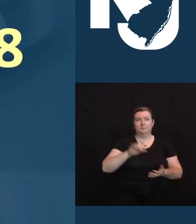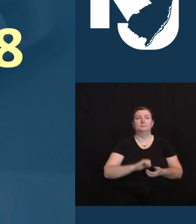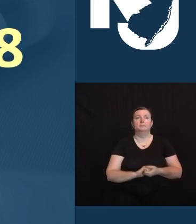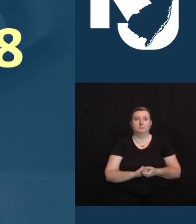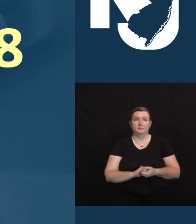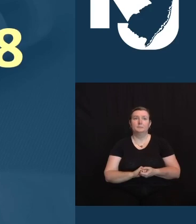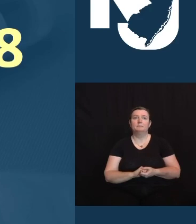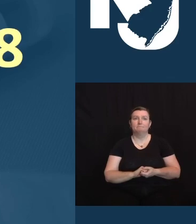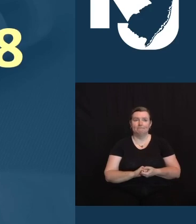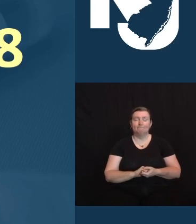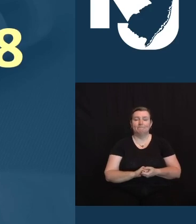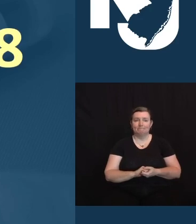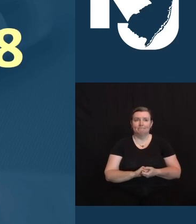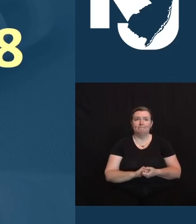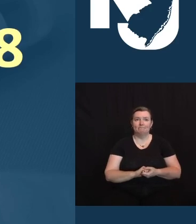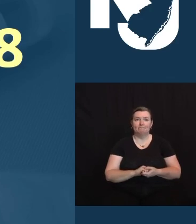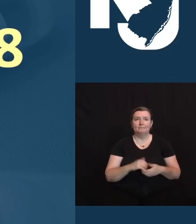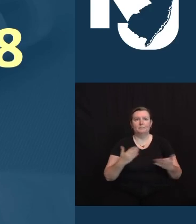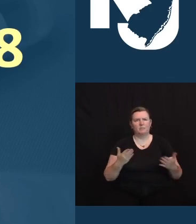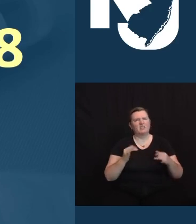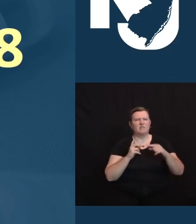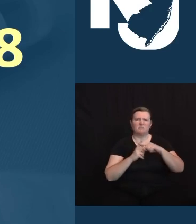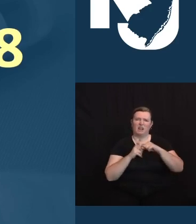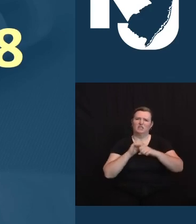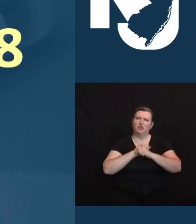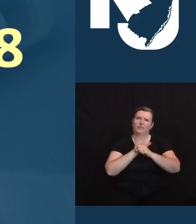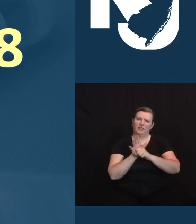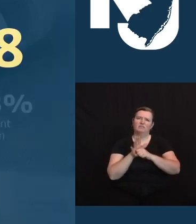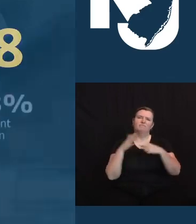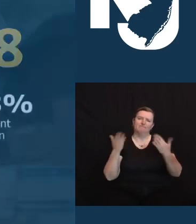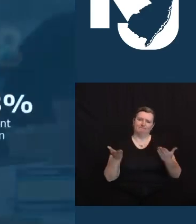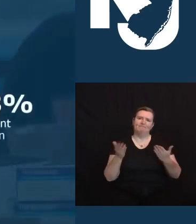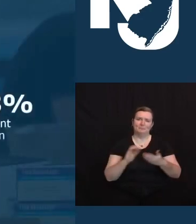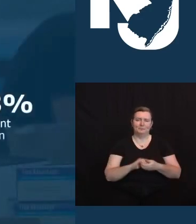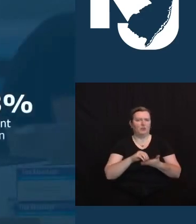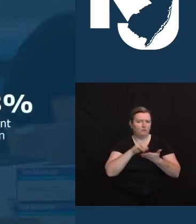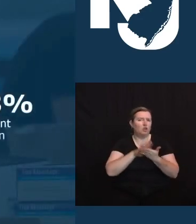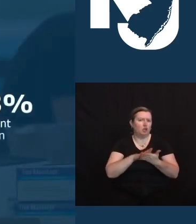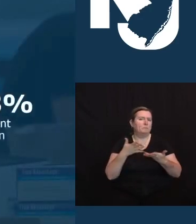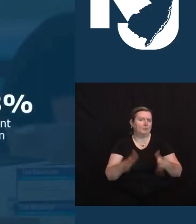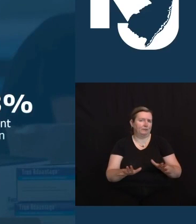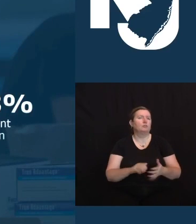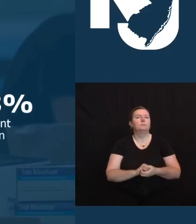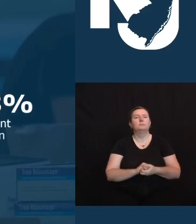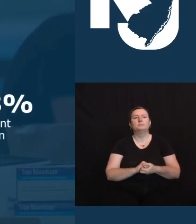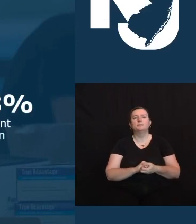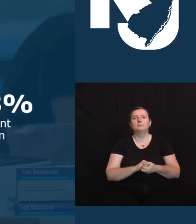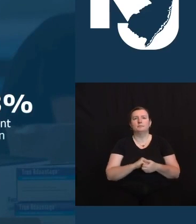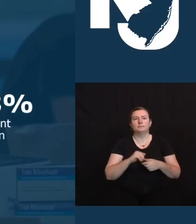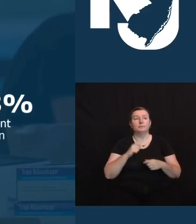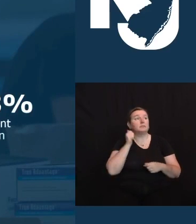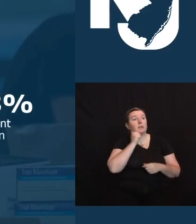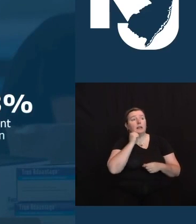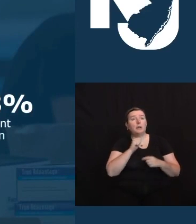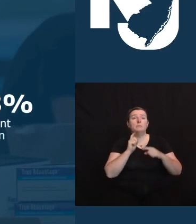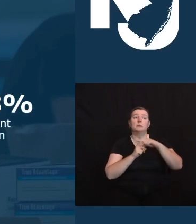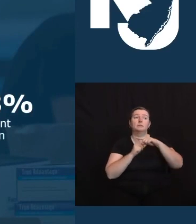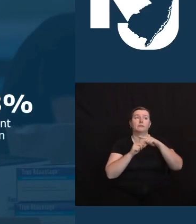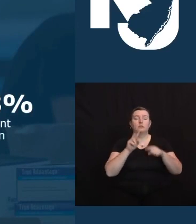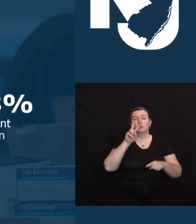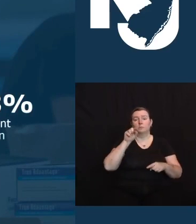176,278 positive results for coronavirus. The daily positivity rate for tests recorded on July